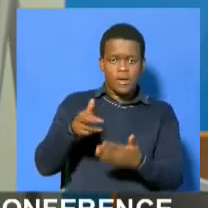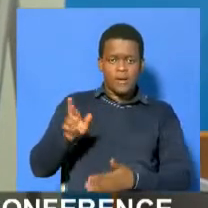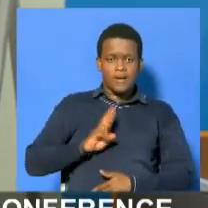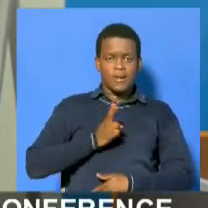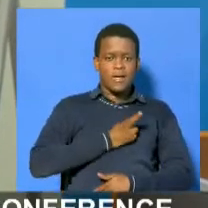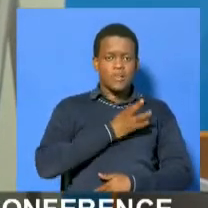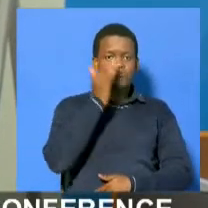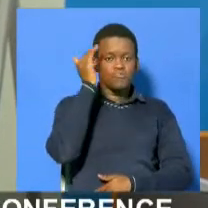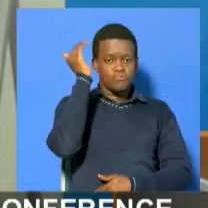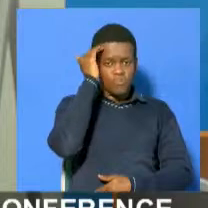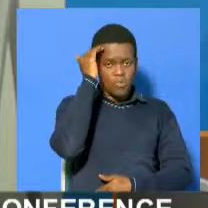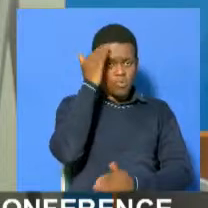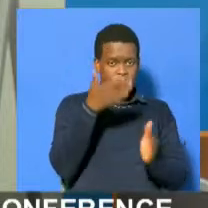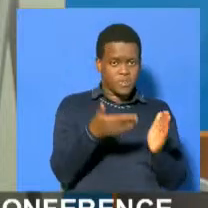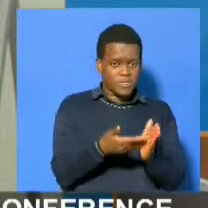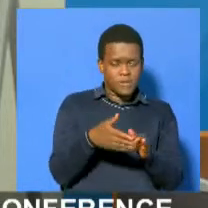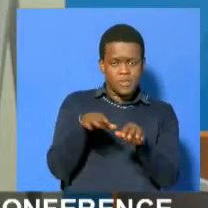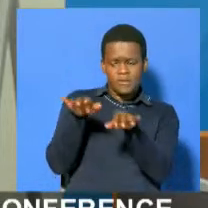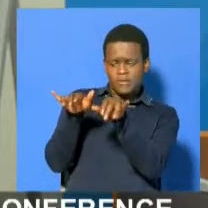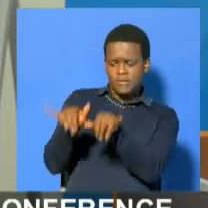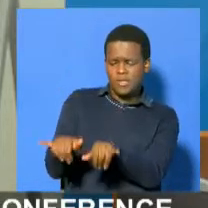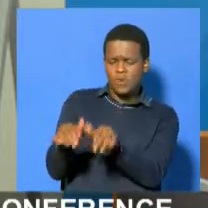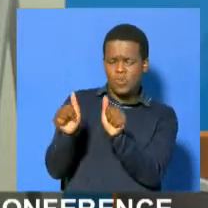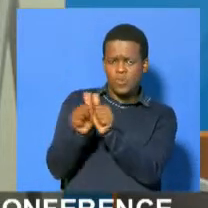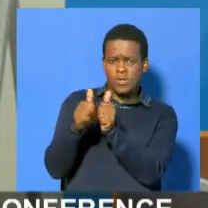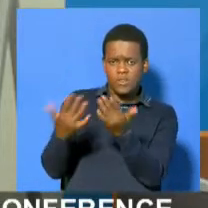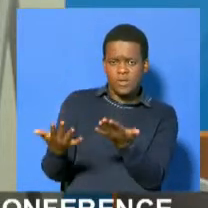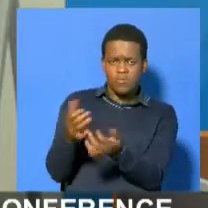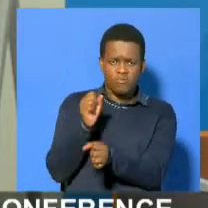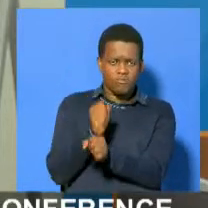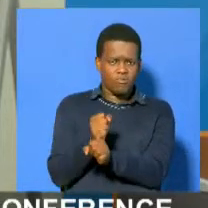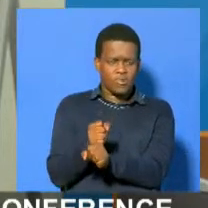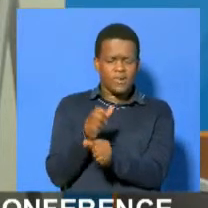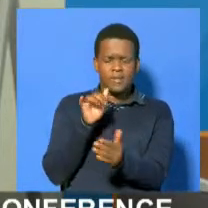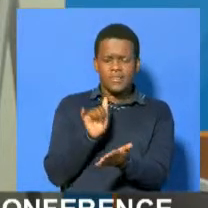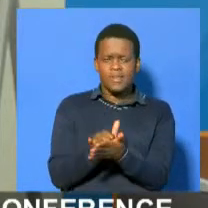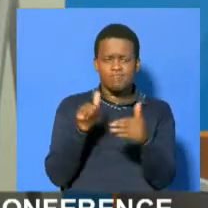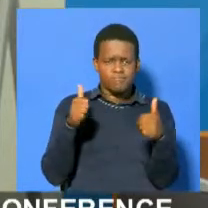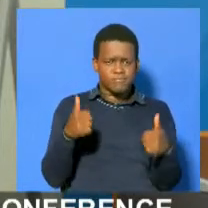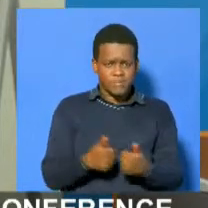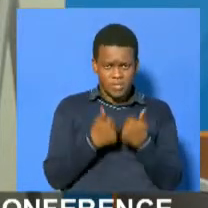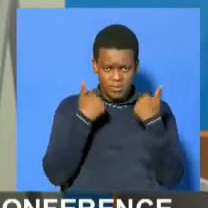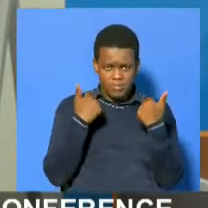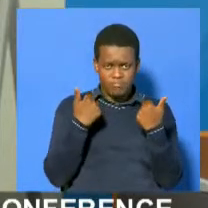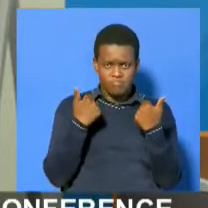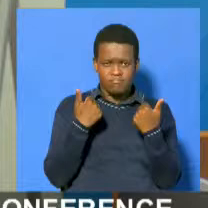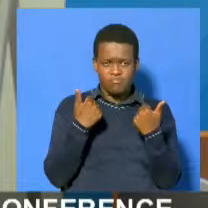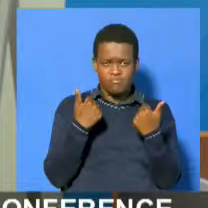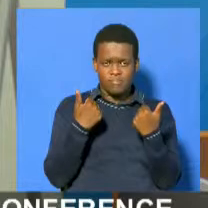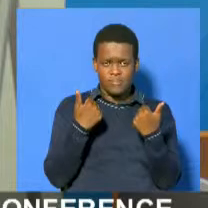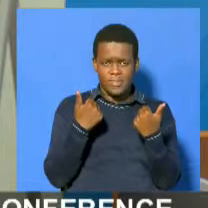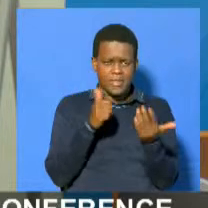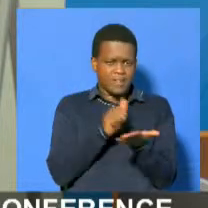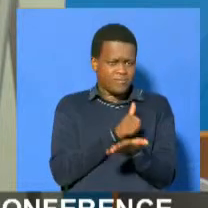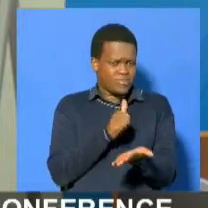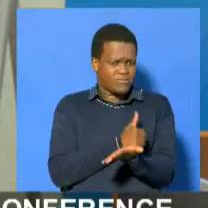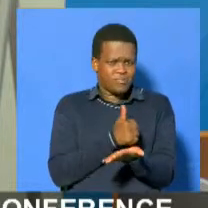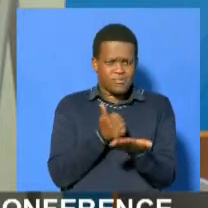that unemployment has become a nemesis. It's a challenge that we don't seem to have answers